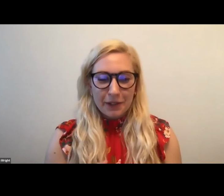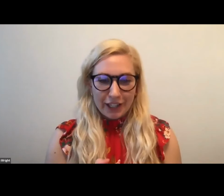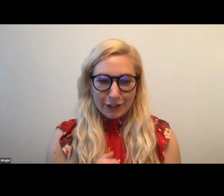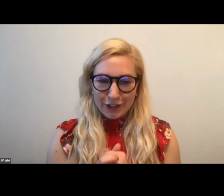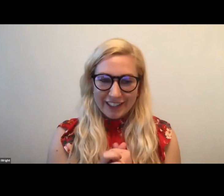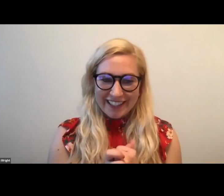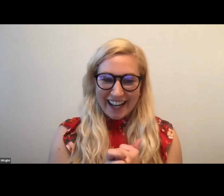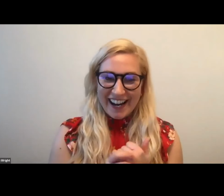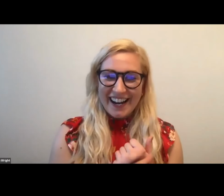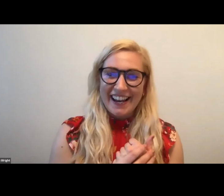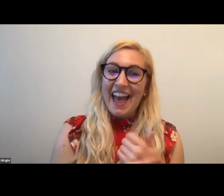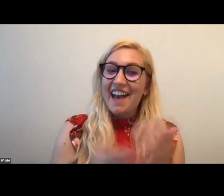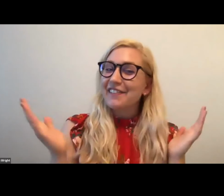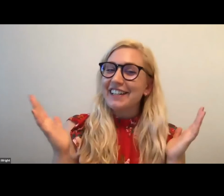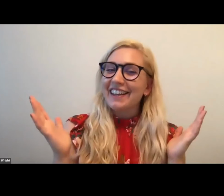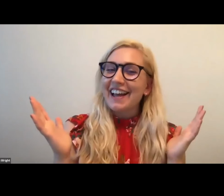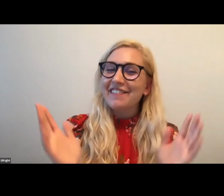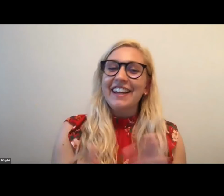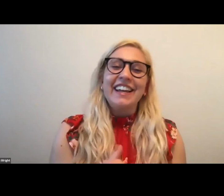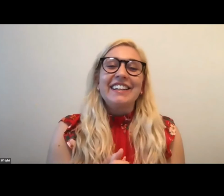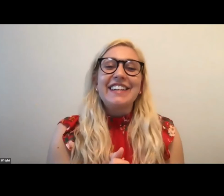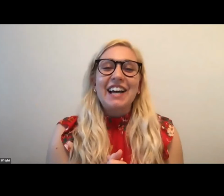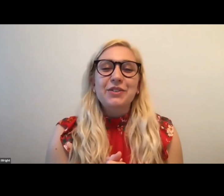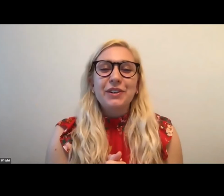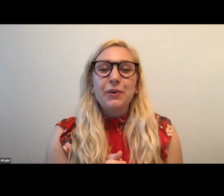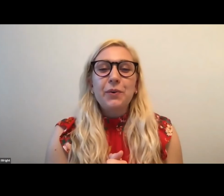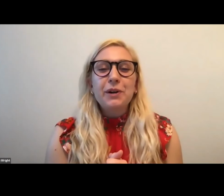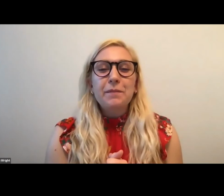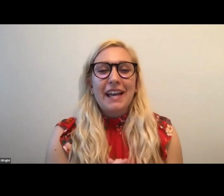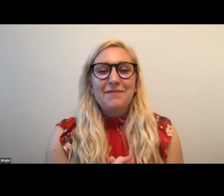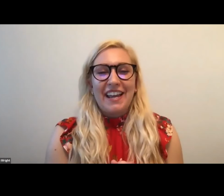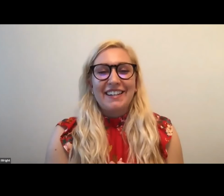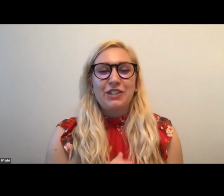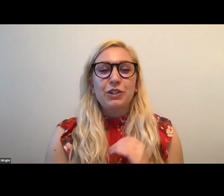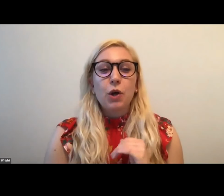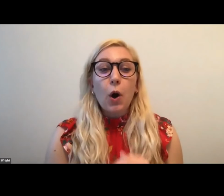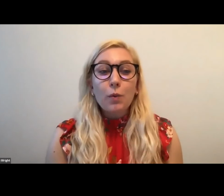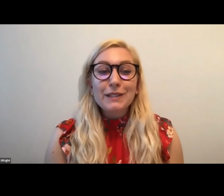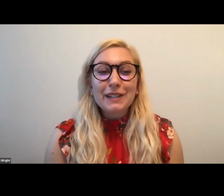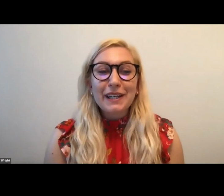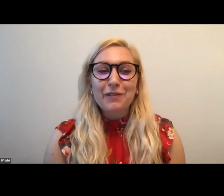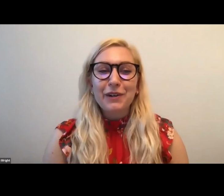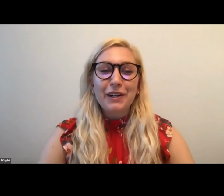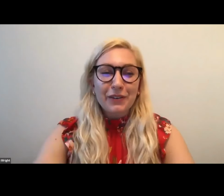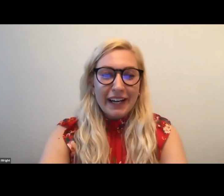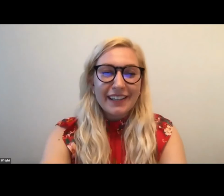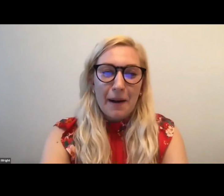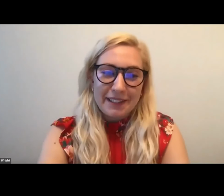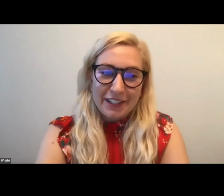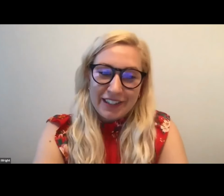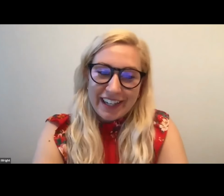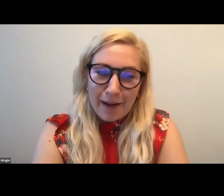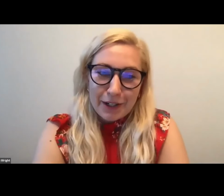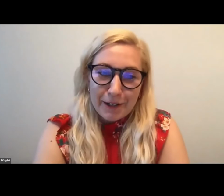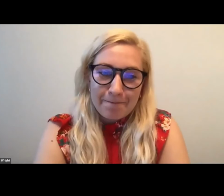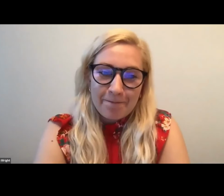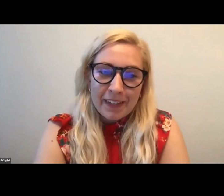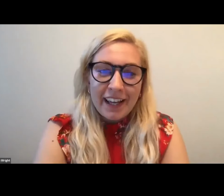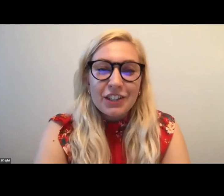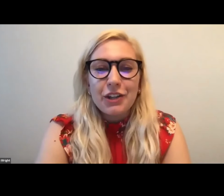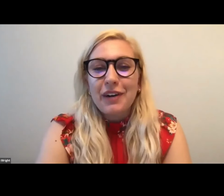she appreciates good design in everyday life. Natural or man-made, she's always looking for a great composition to